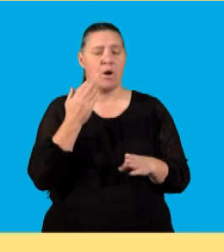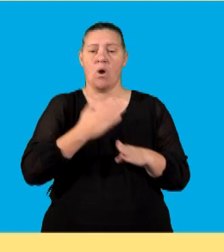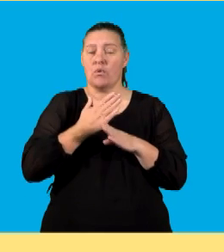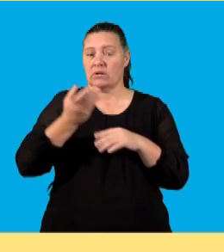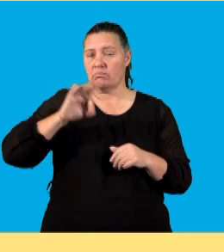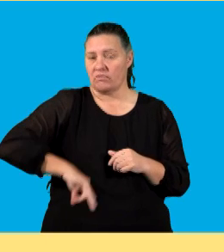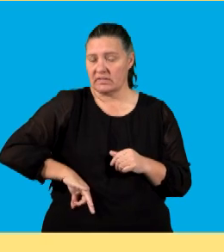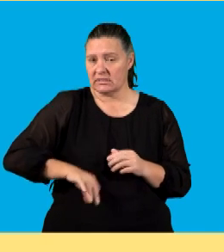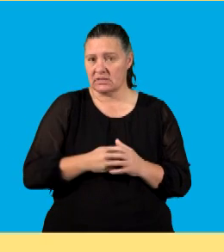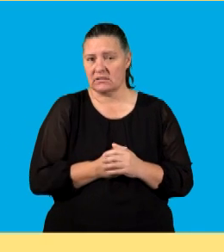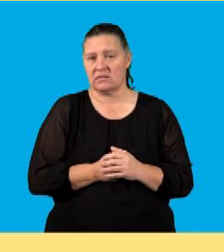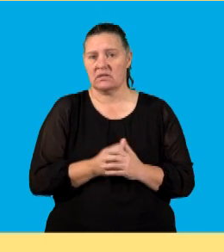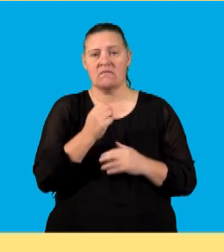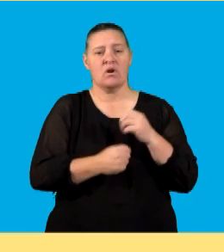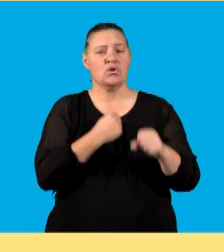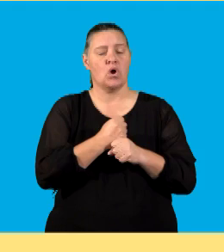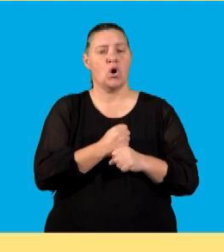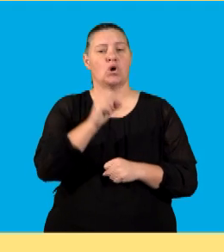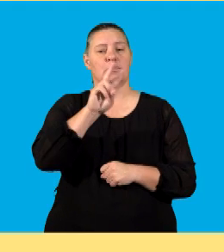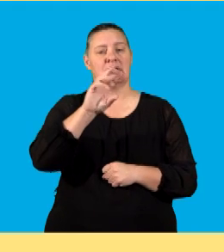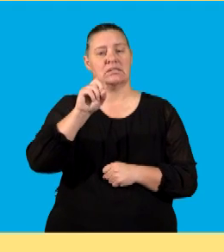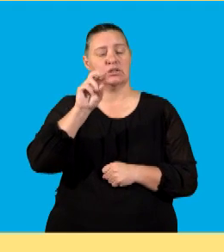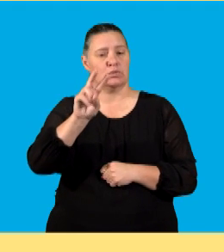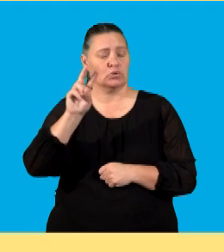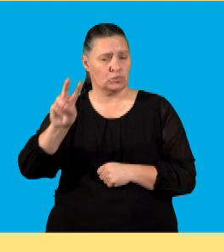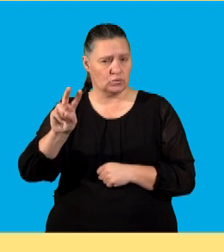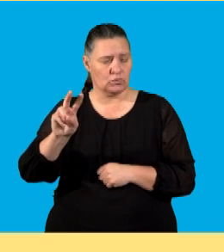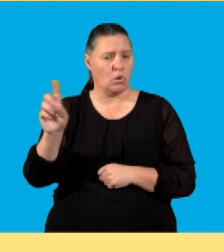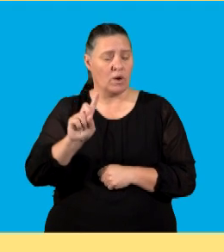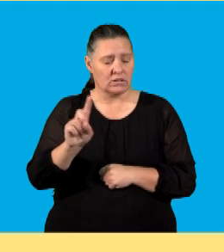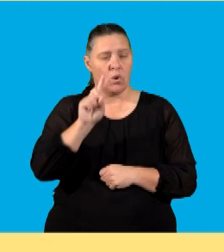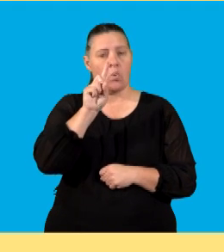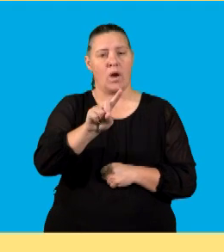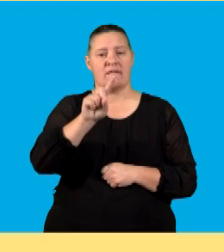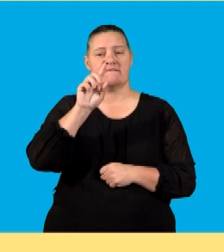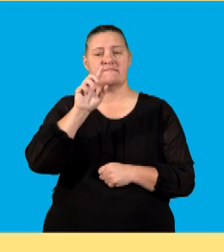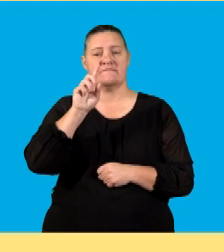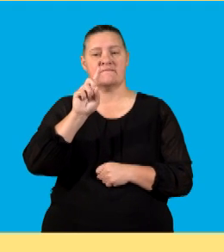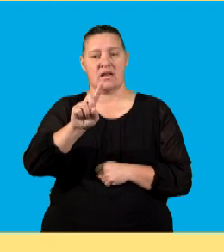my operating profit, I know my operating profit for the year 2022 is